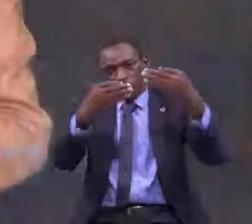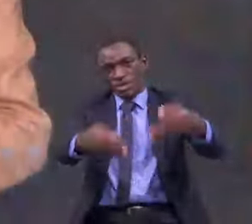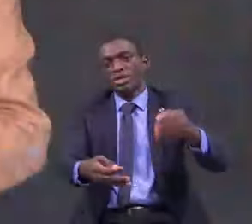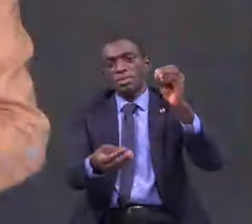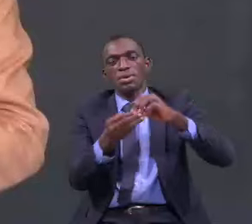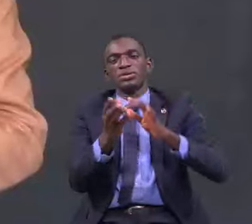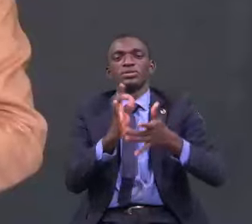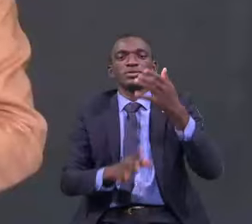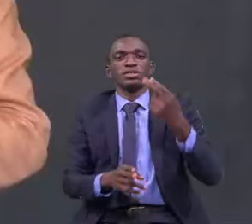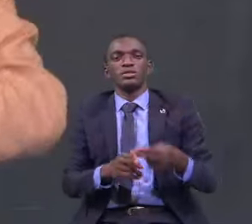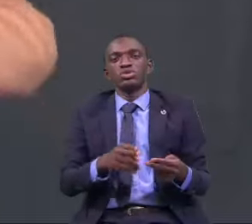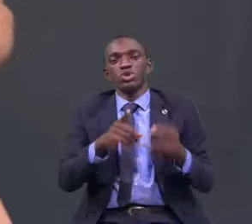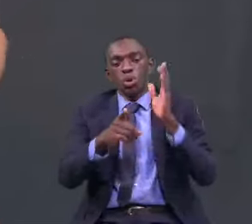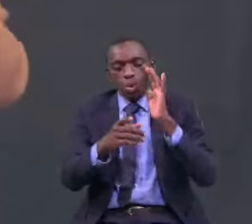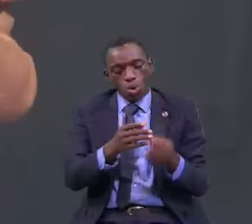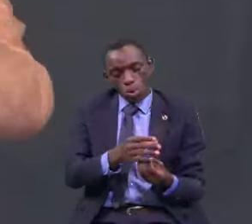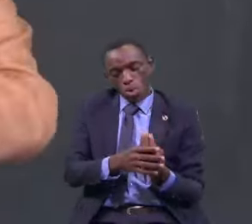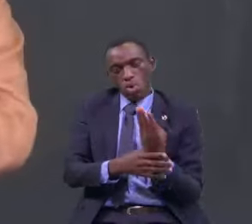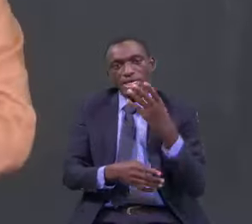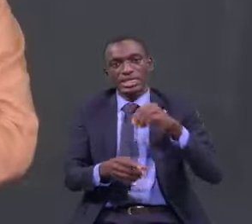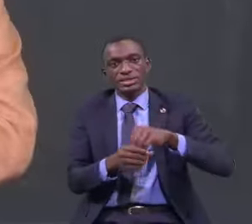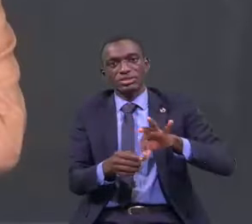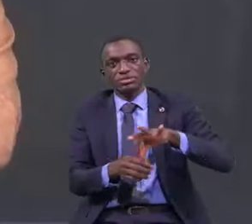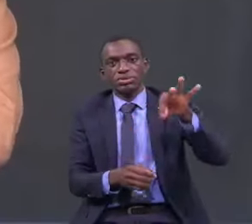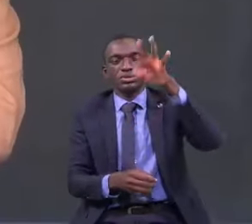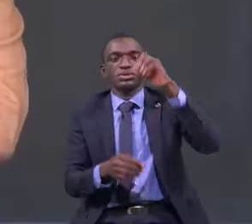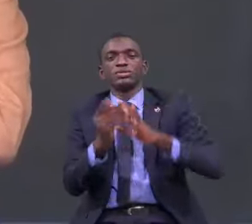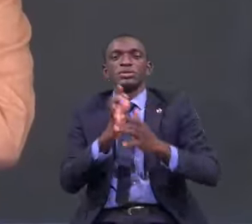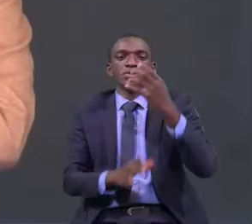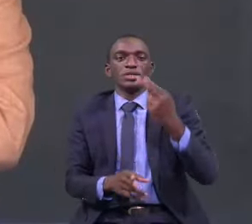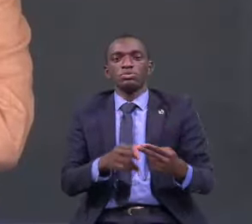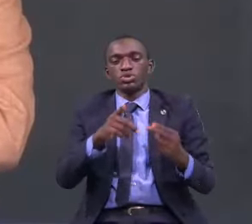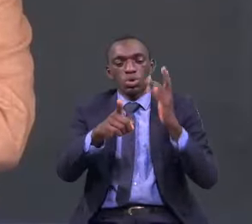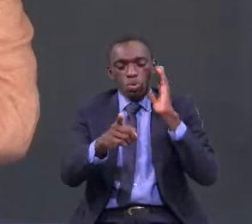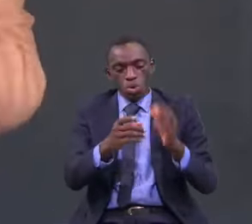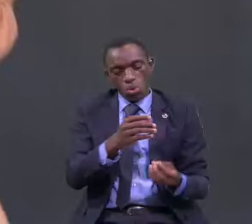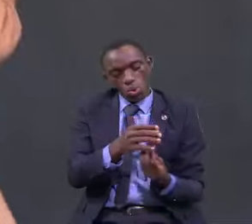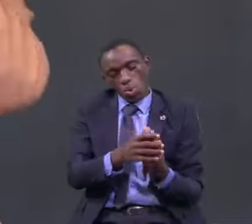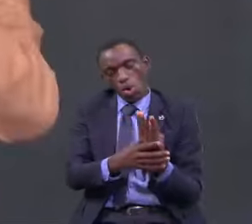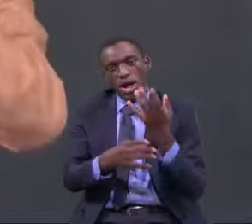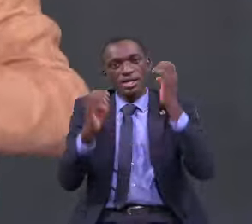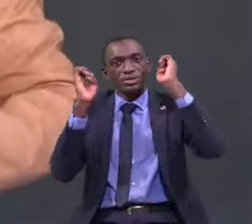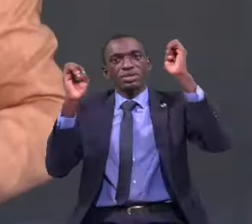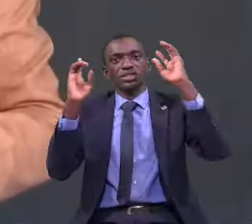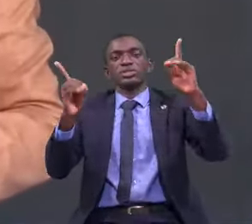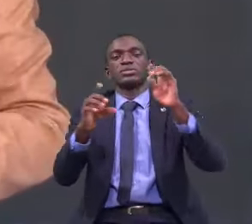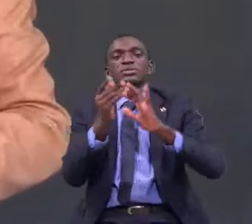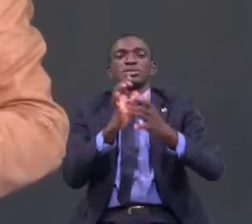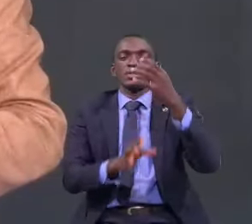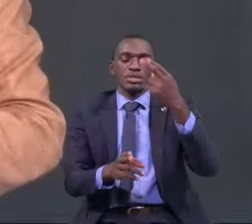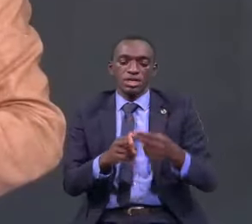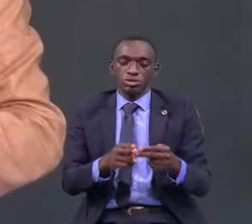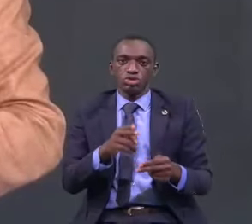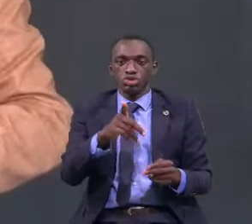spiritually. You will grow educationally. You will grow